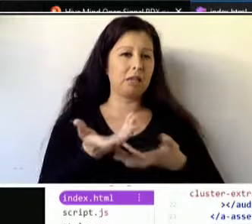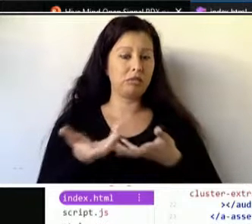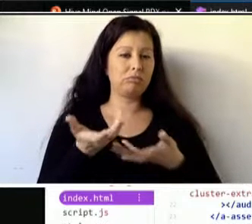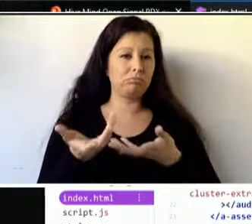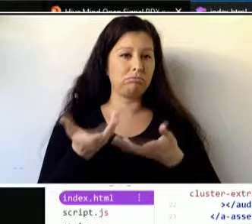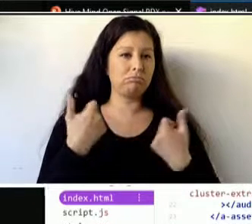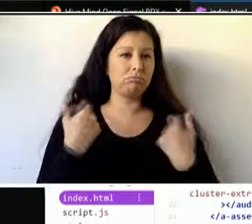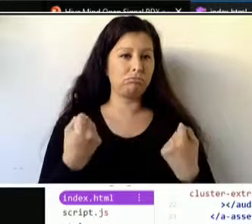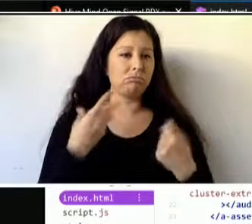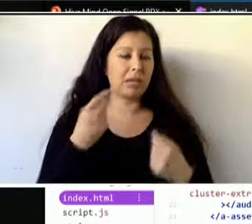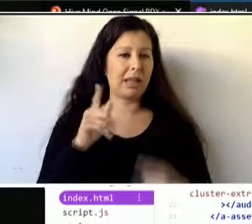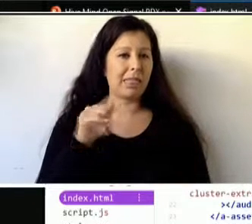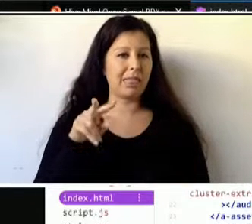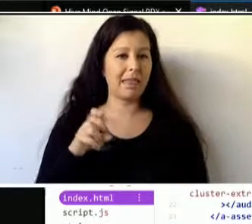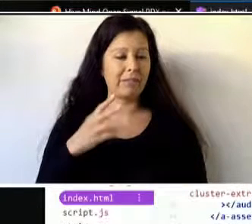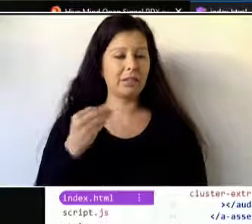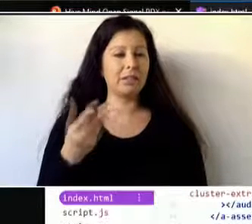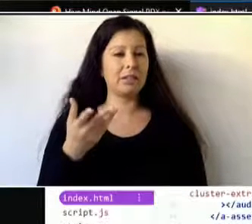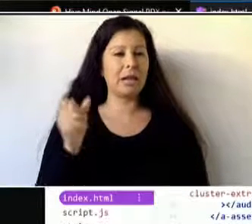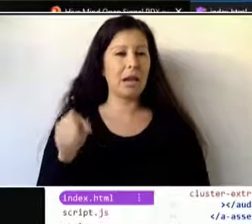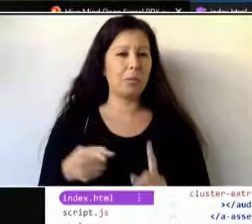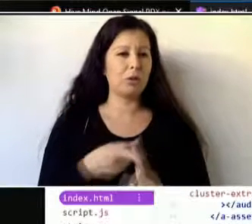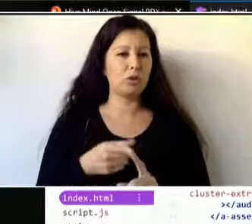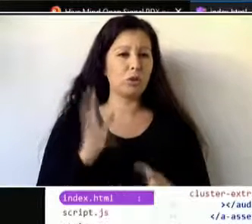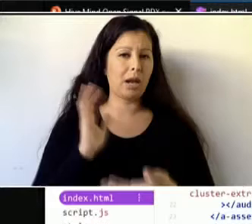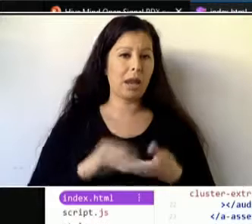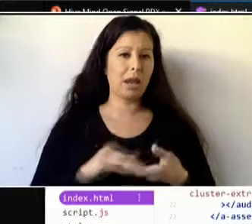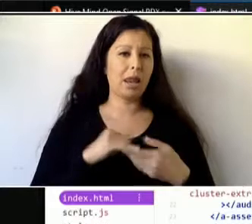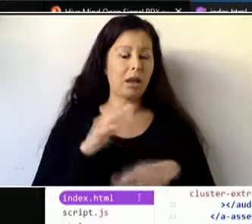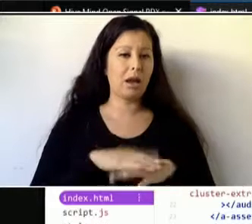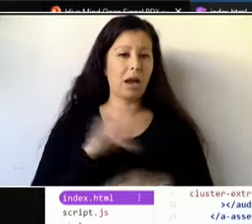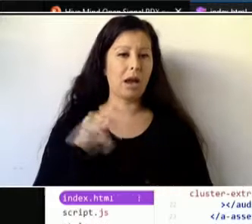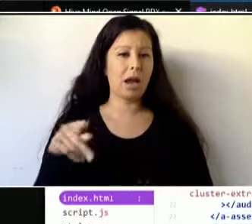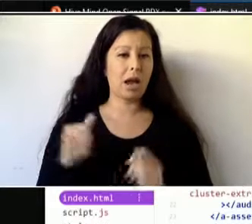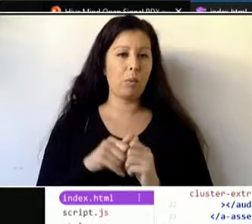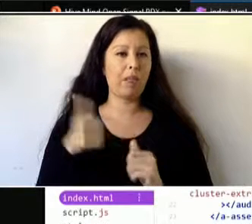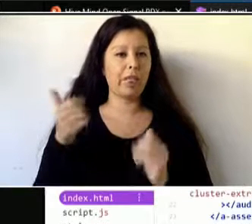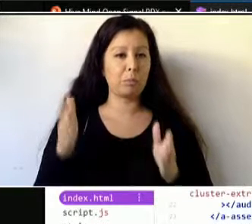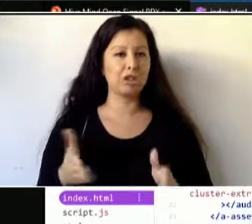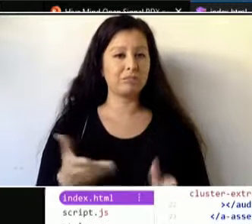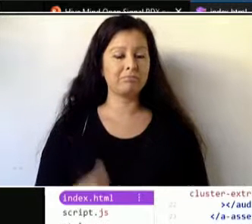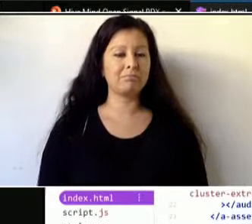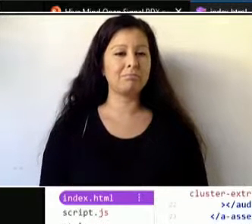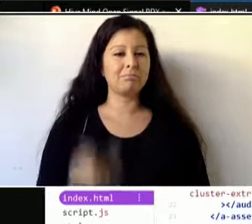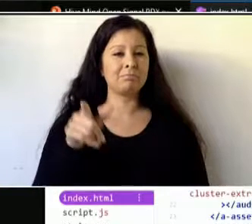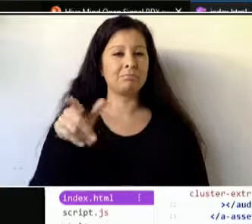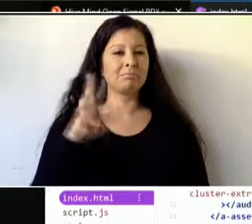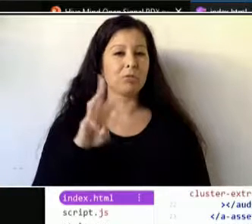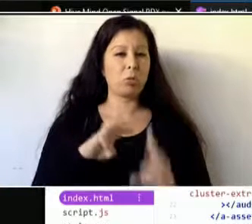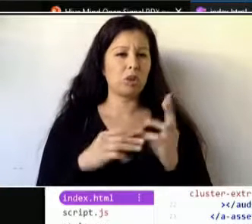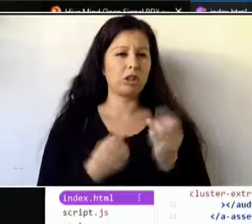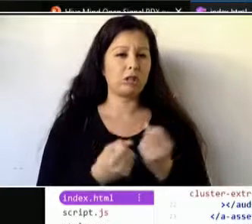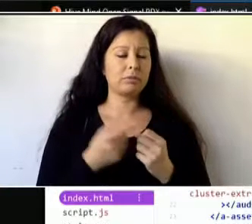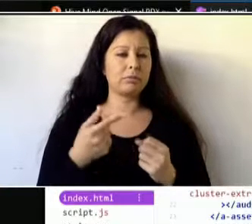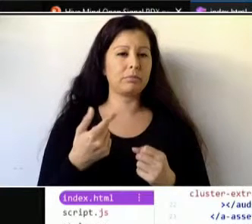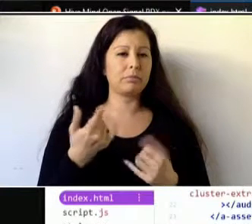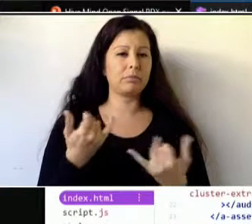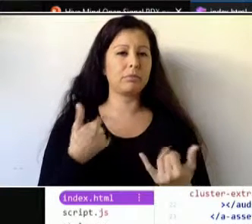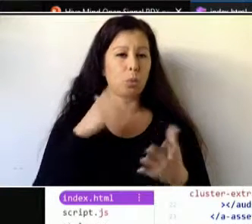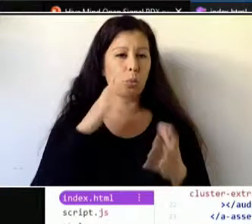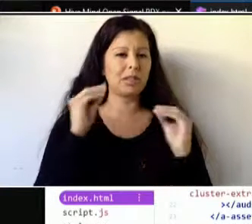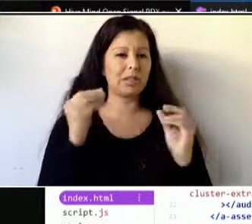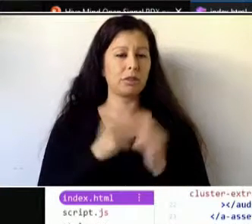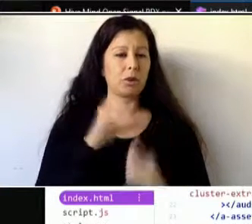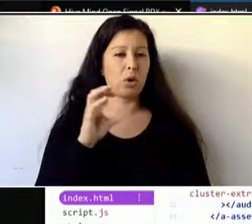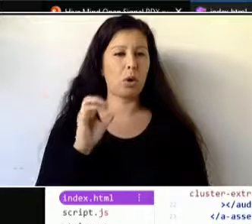it's kind of cool to be able to do both, and to have it so interactive and so live, and being able to collaborate on an app with another person. So this is a workshop that I'm going to be teaching